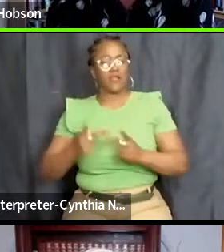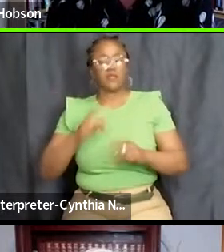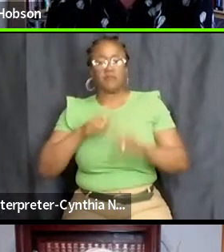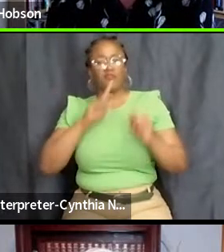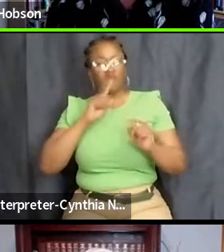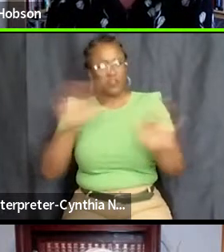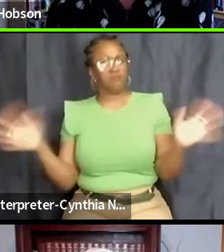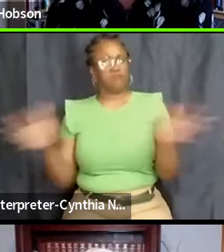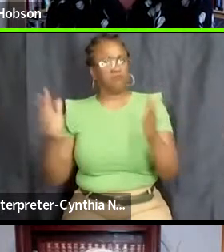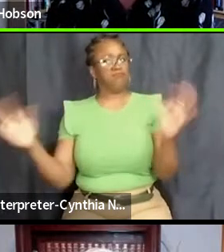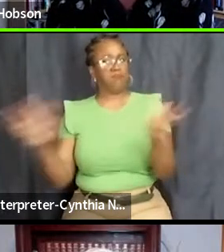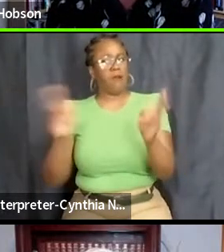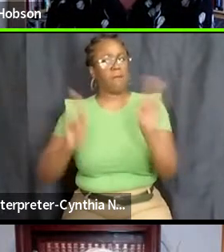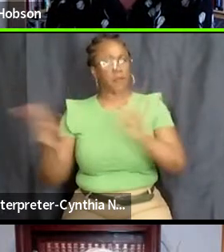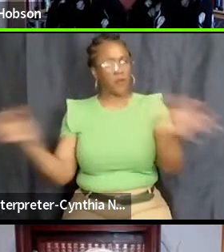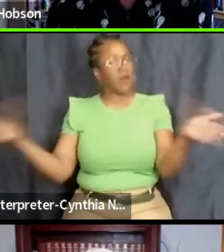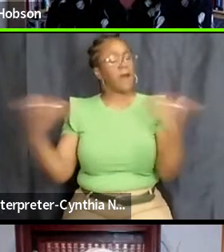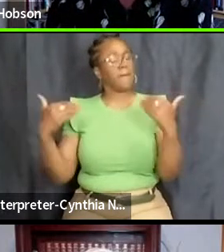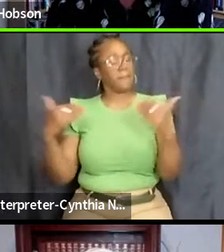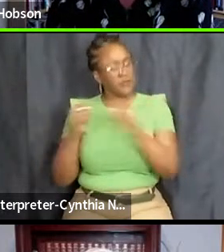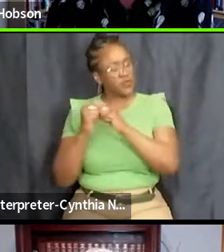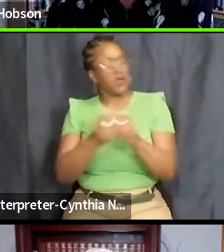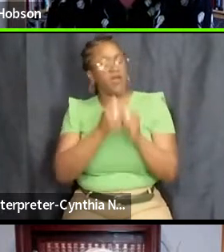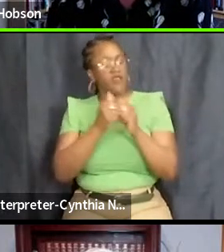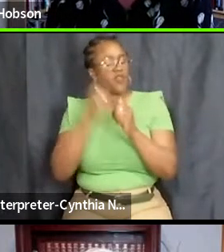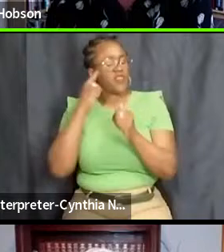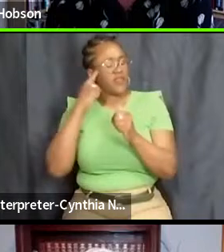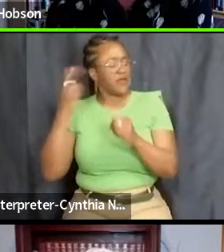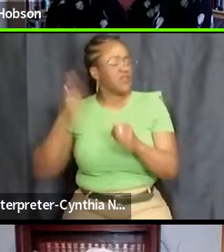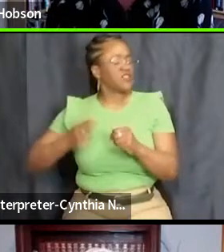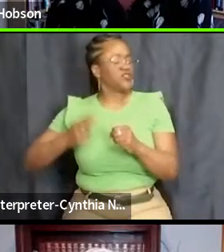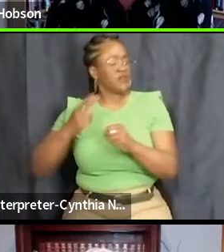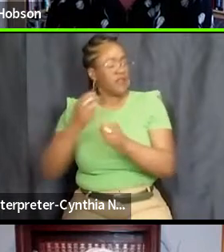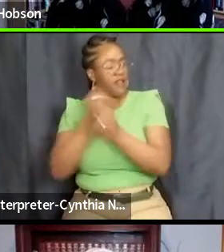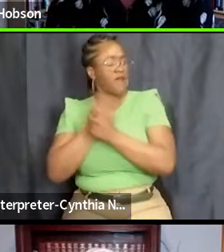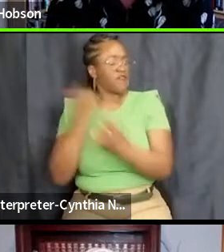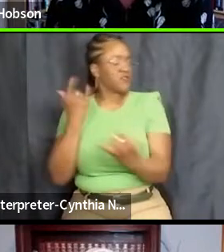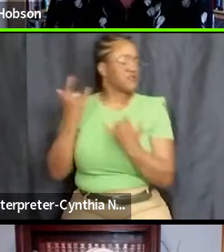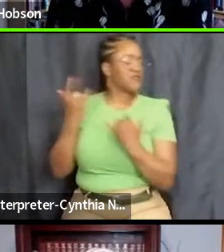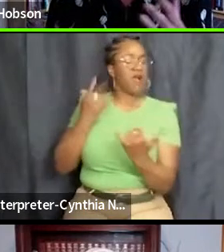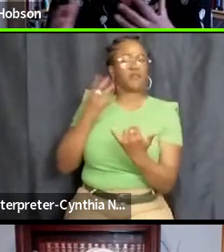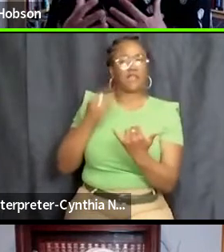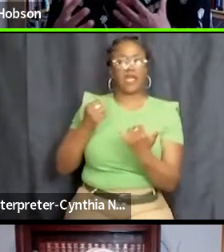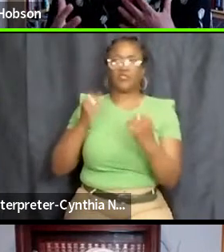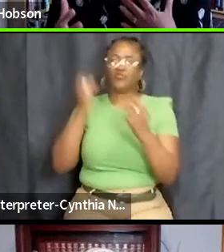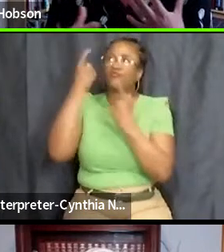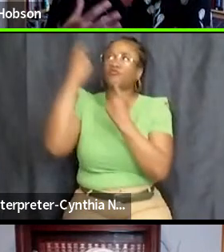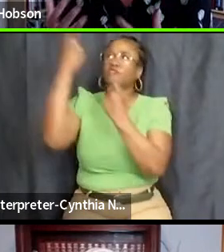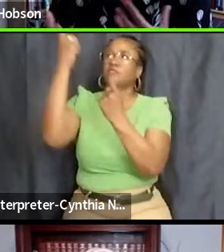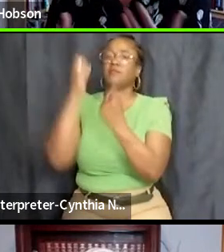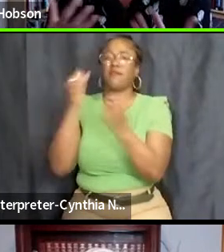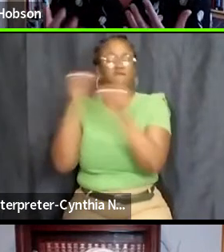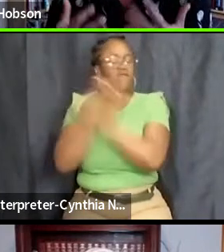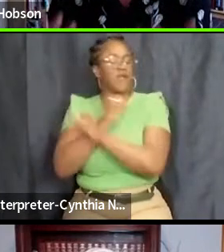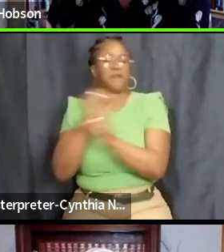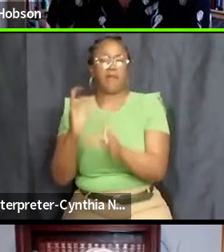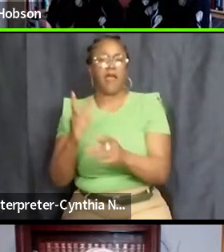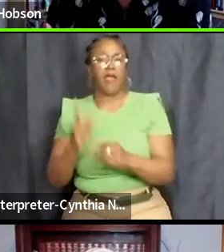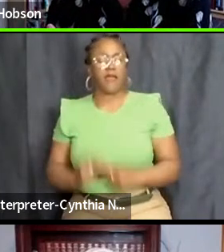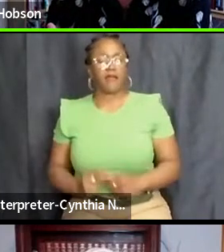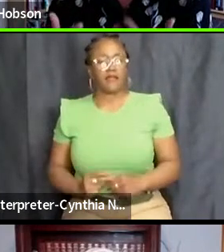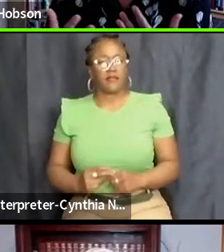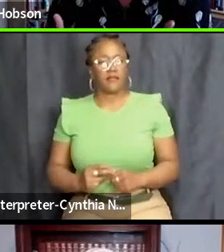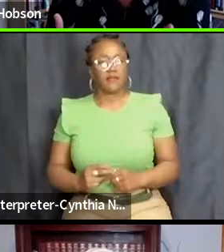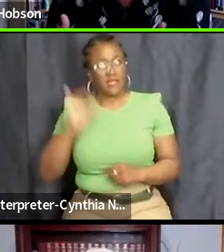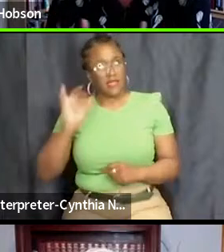to come together, to remember our history, love ourselves, dream on, and fight back. And so I think his trajectory in this essay